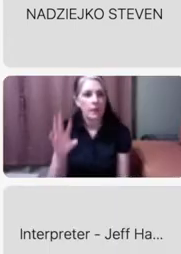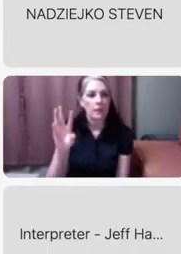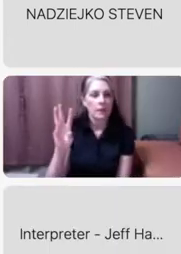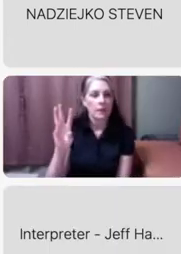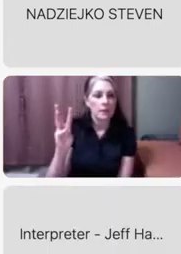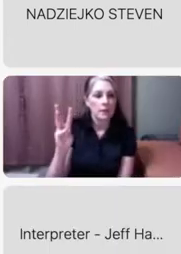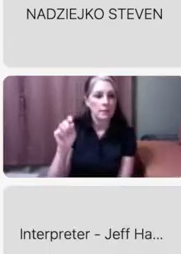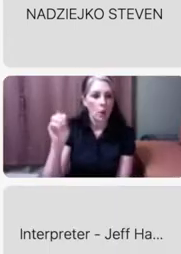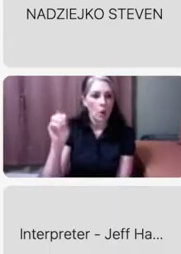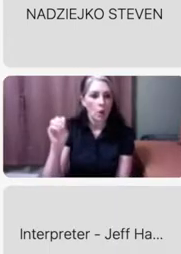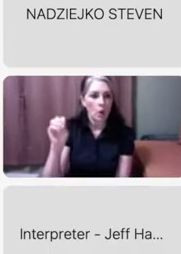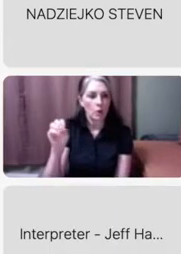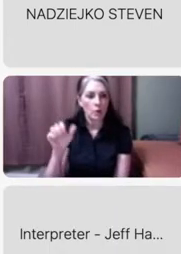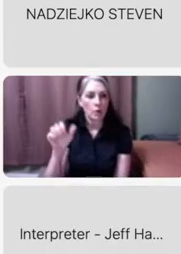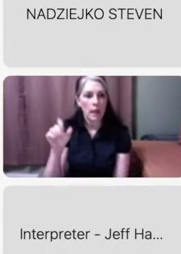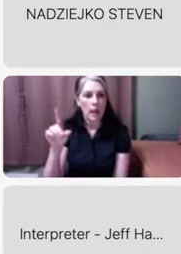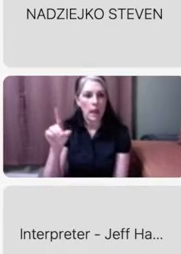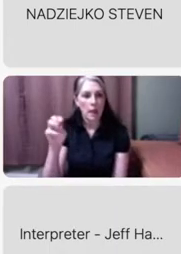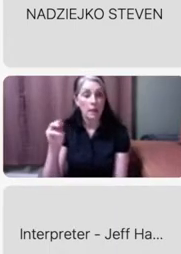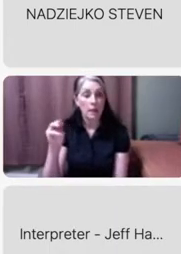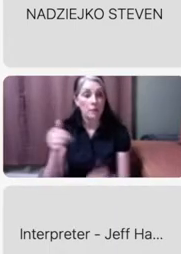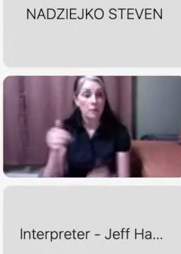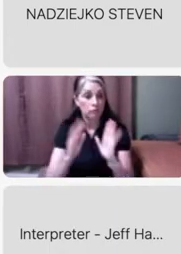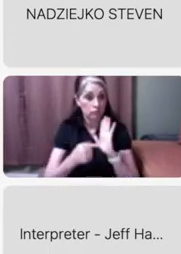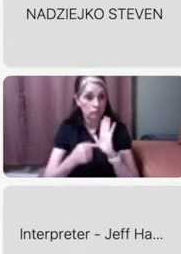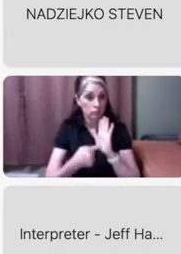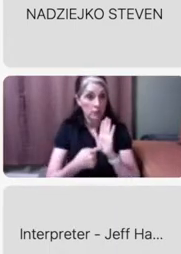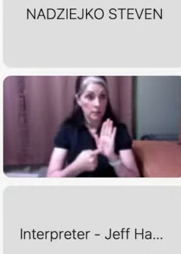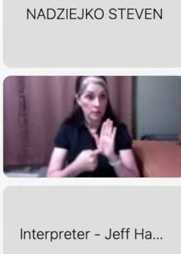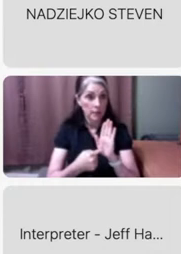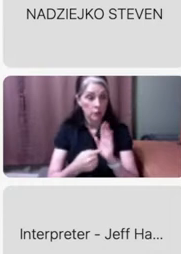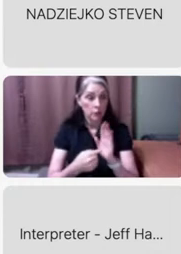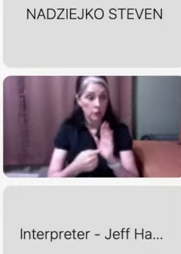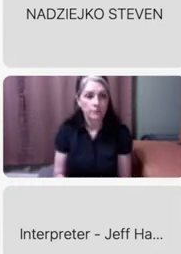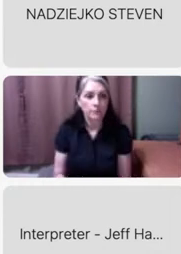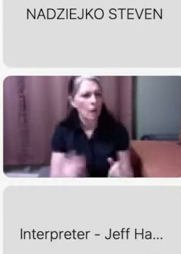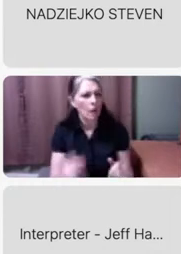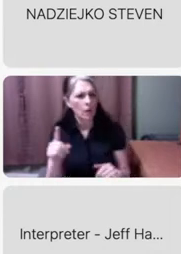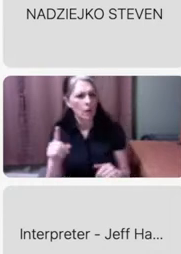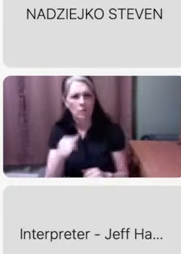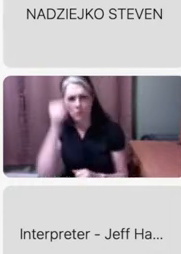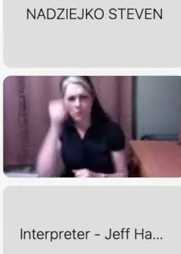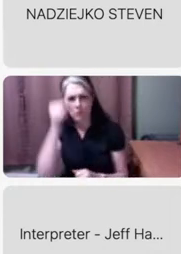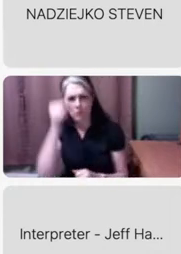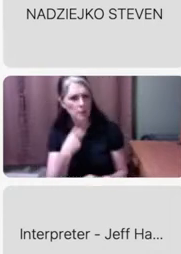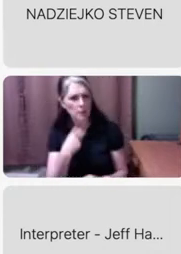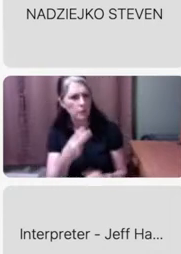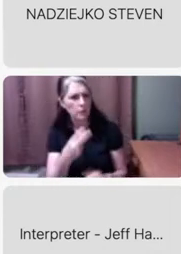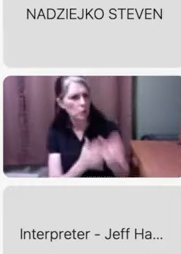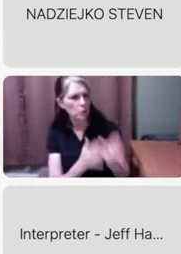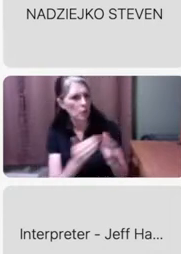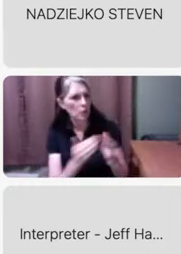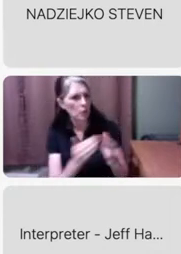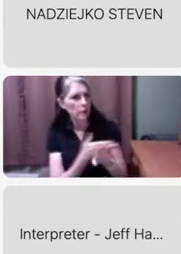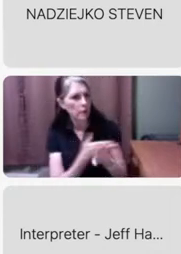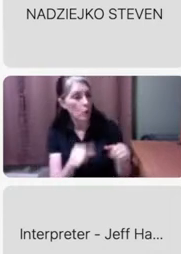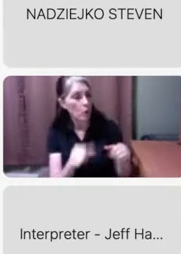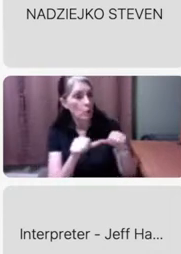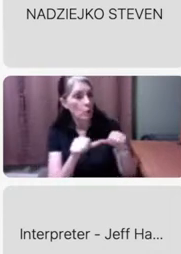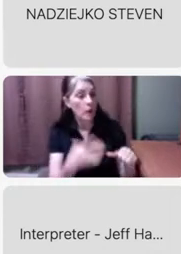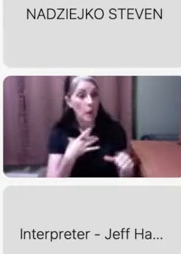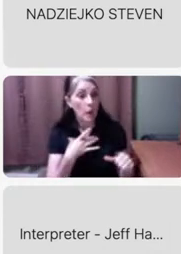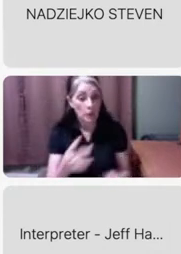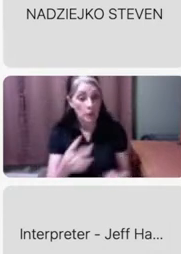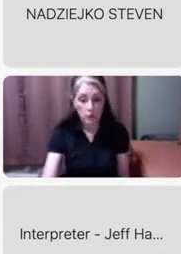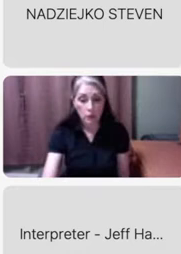presentations i have a request before we move on um i'd like to uh get